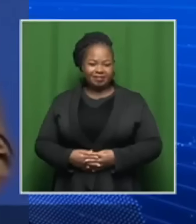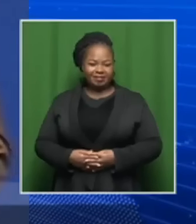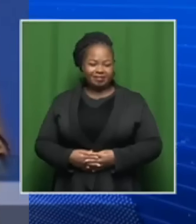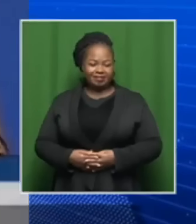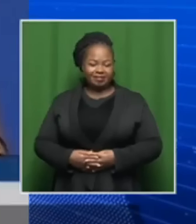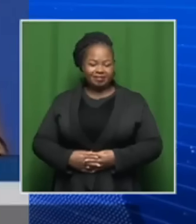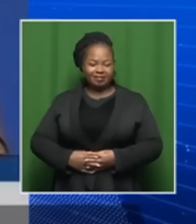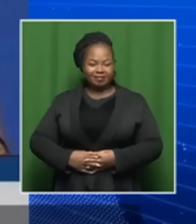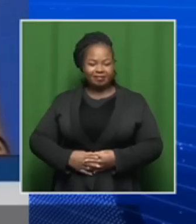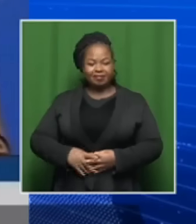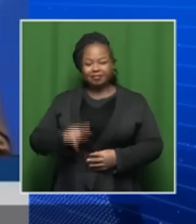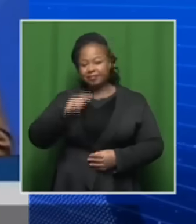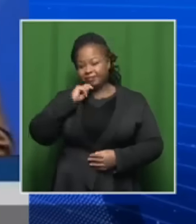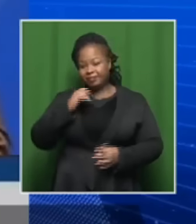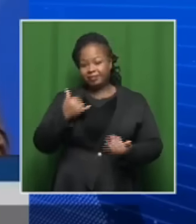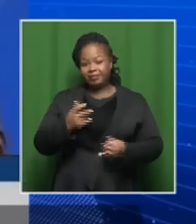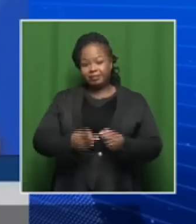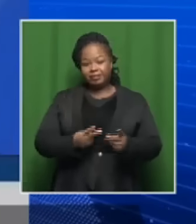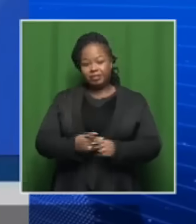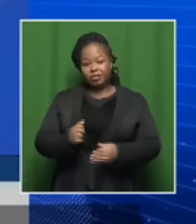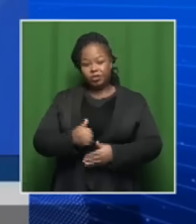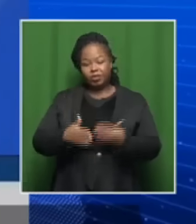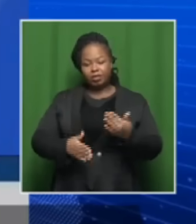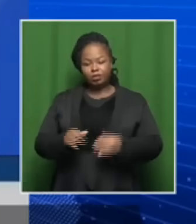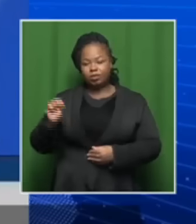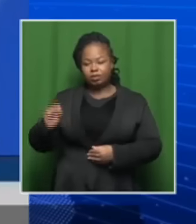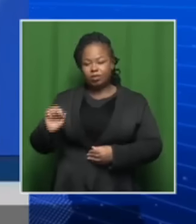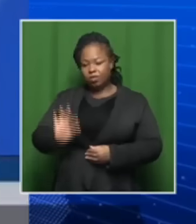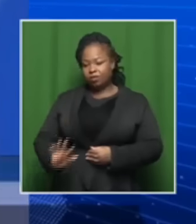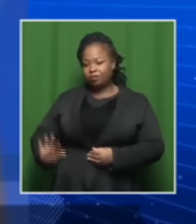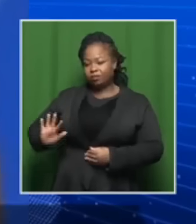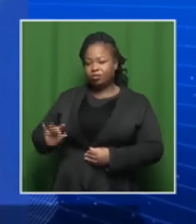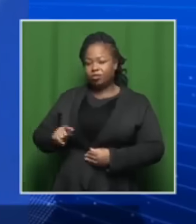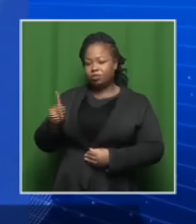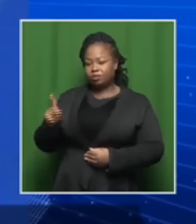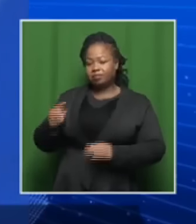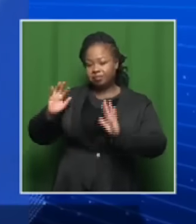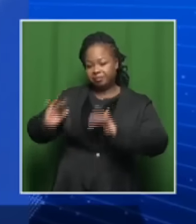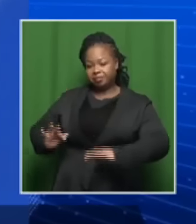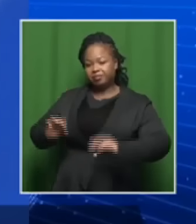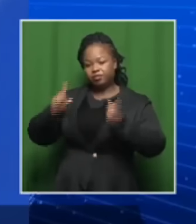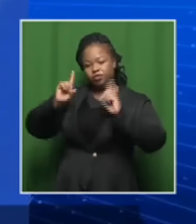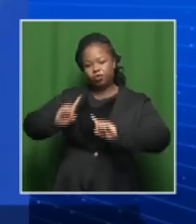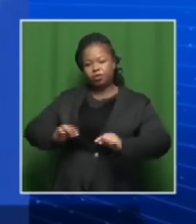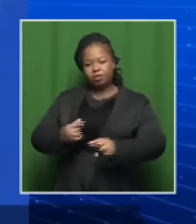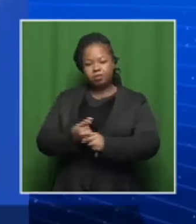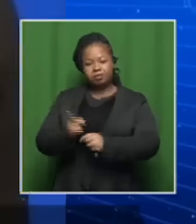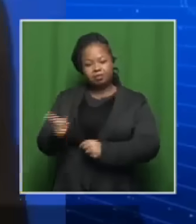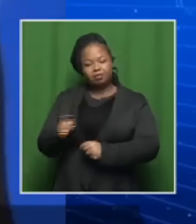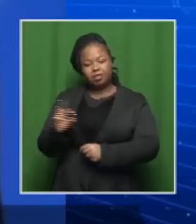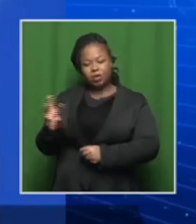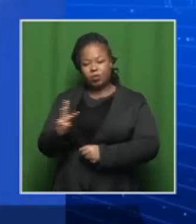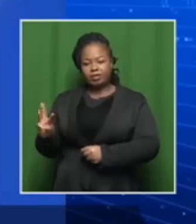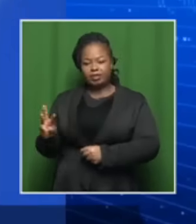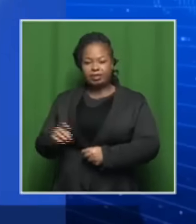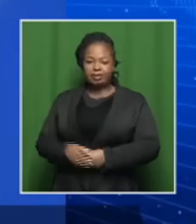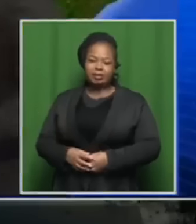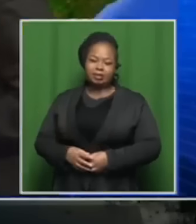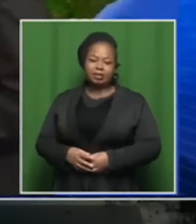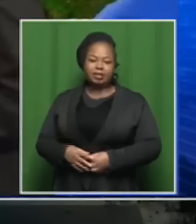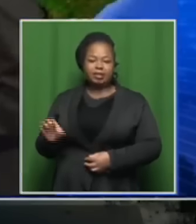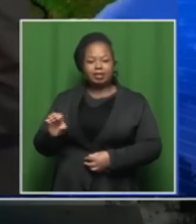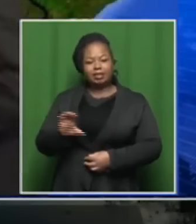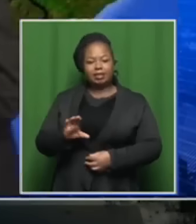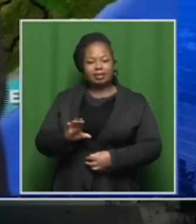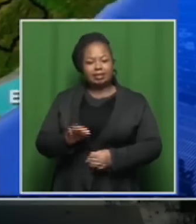Good evening. We're about to enter a very wet weekend over the southern parts of the country. A few isolated thunderstorms tonight over this western interior to the Eastern Cape. That